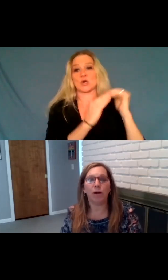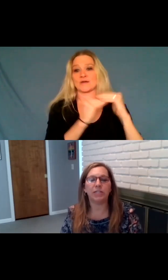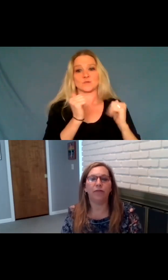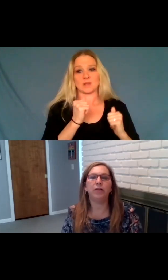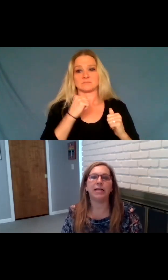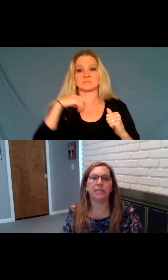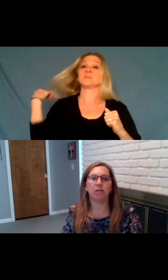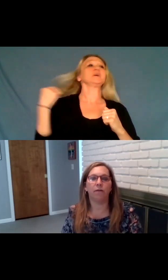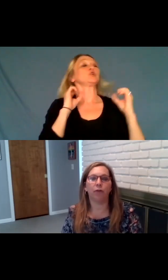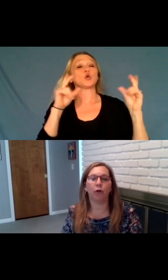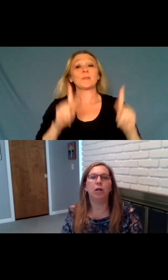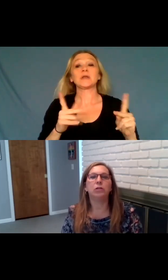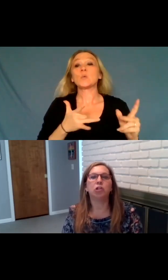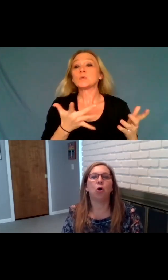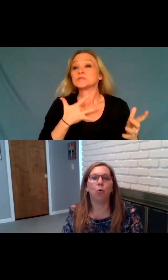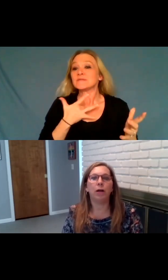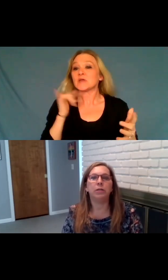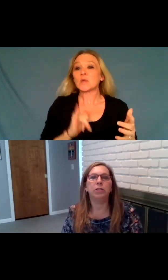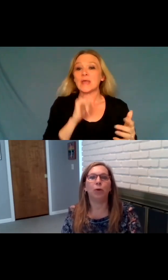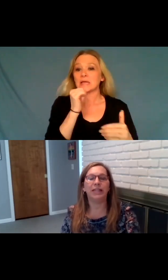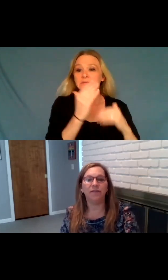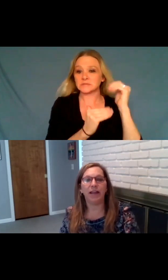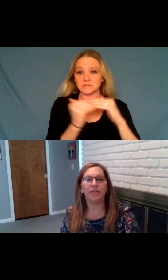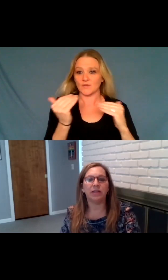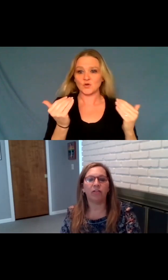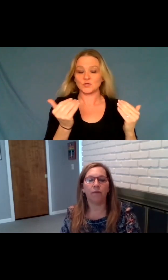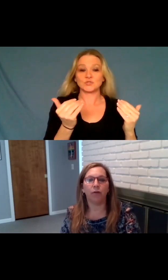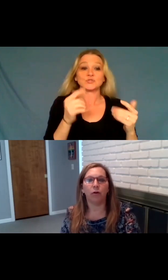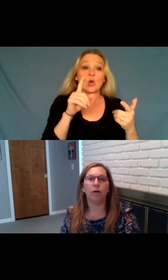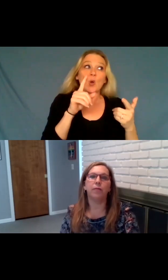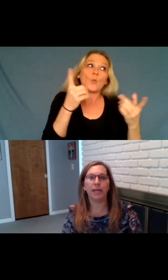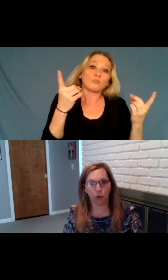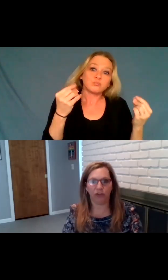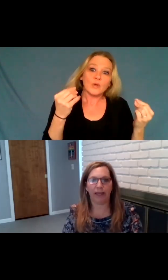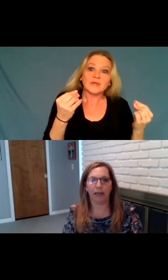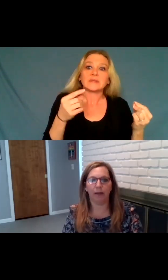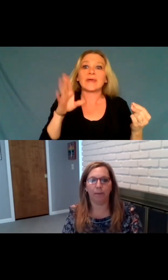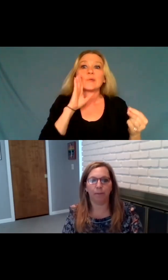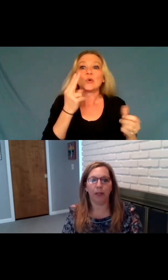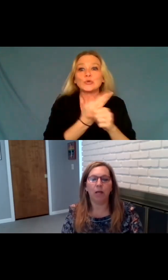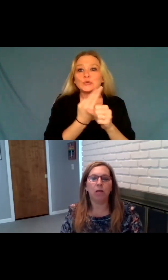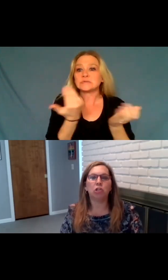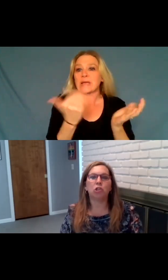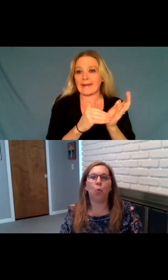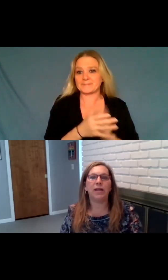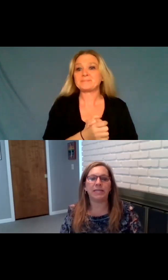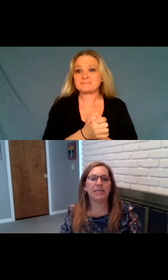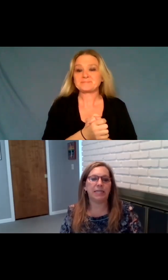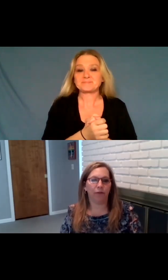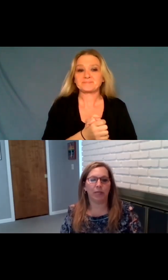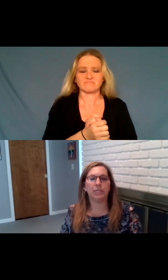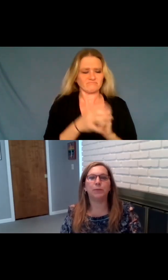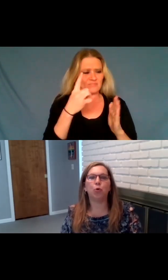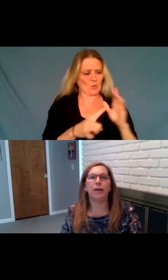nobody wants to feel that discomfort. So to alleviate the discomfort, they use again. So what is